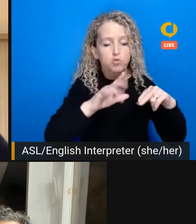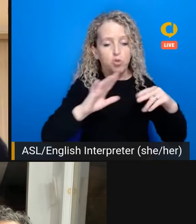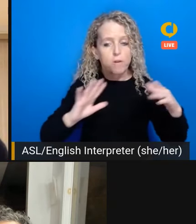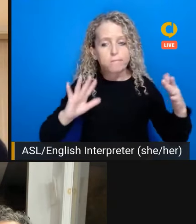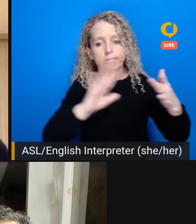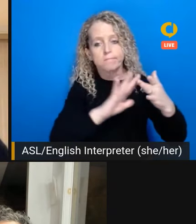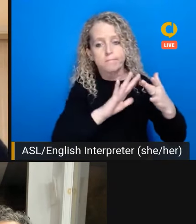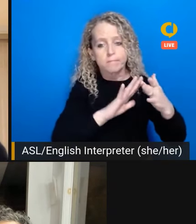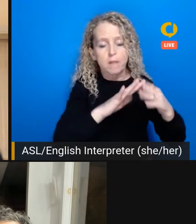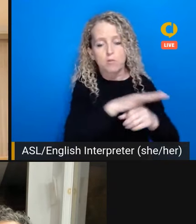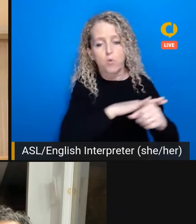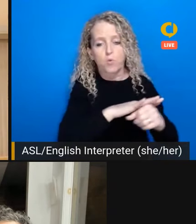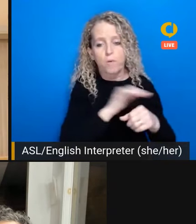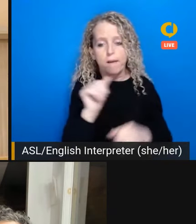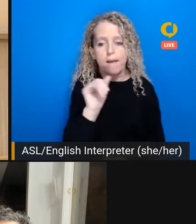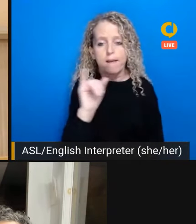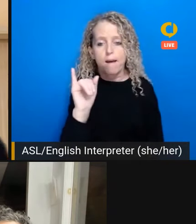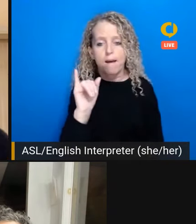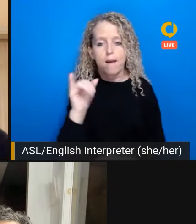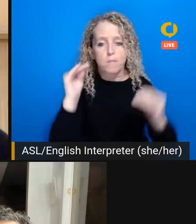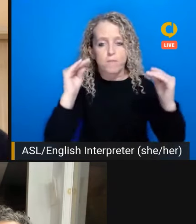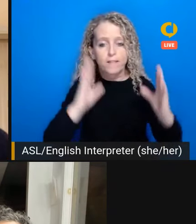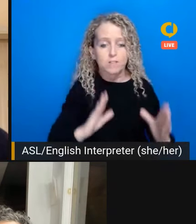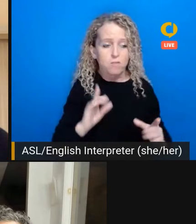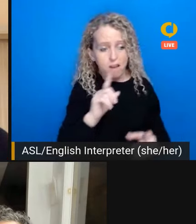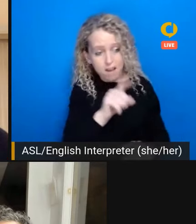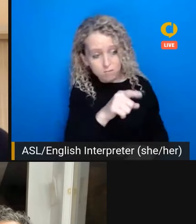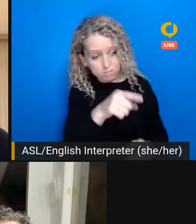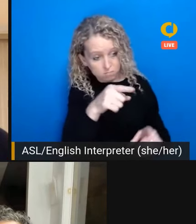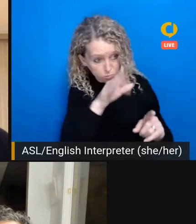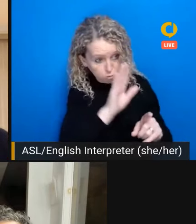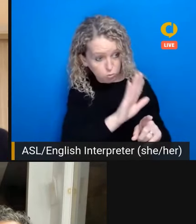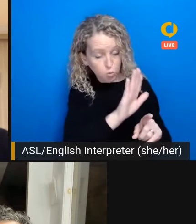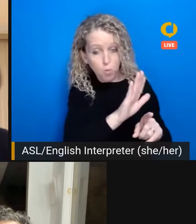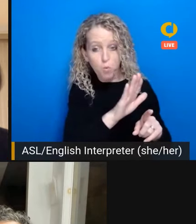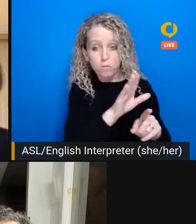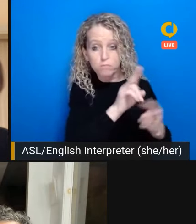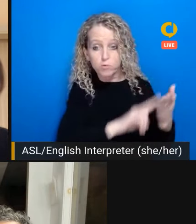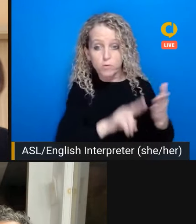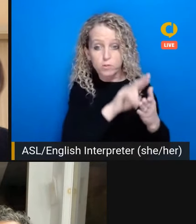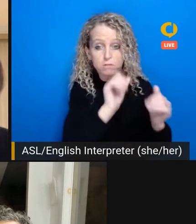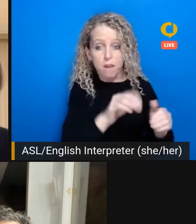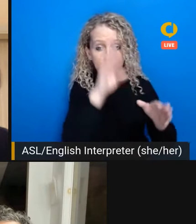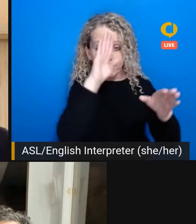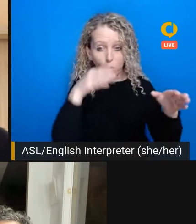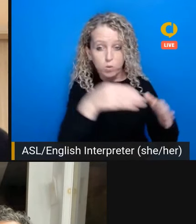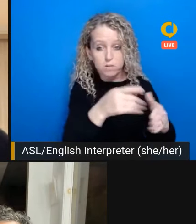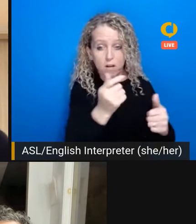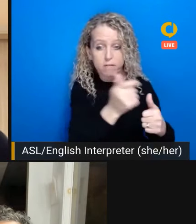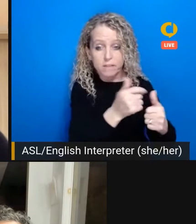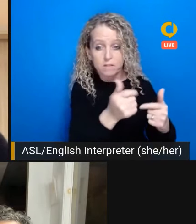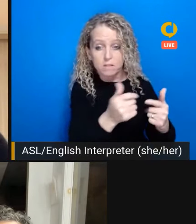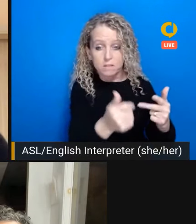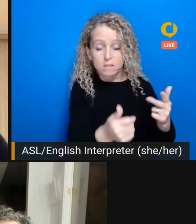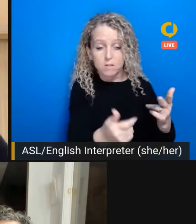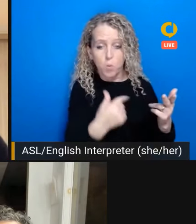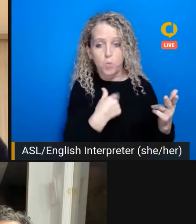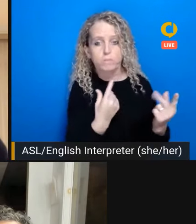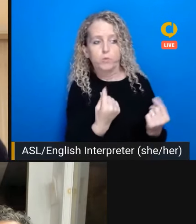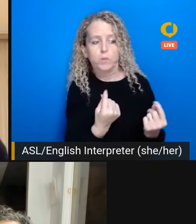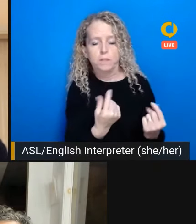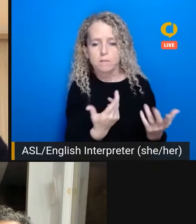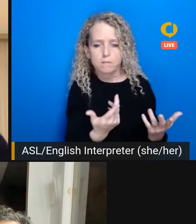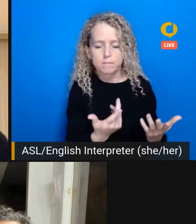professor and ask, hey, do you have anybody who can work on this? Is there anybody at your local university who can help with this thing, whatever this thing